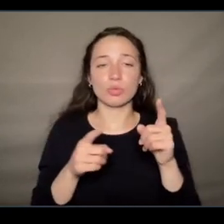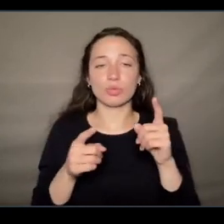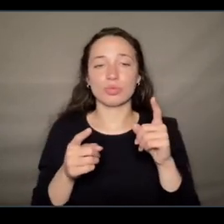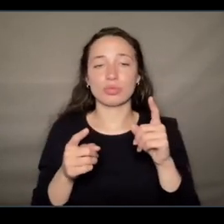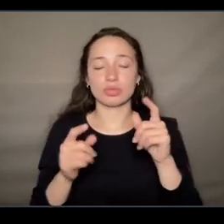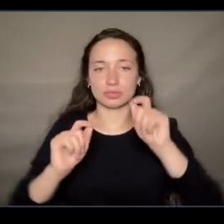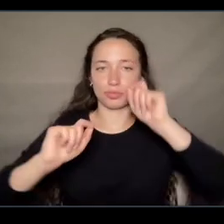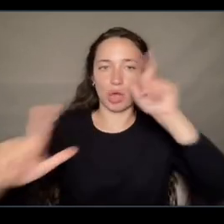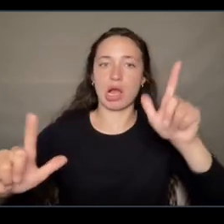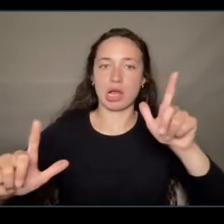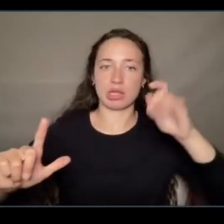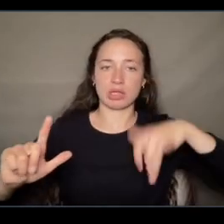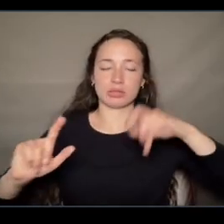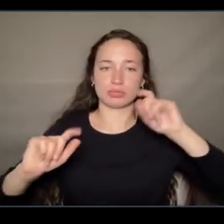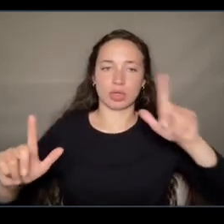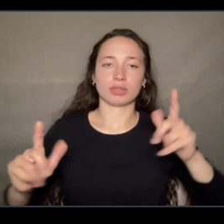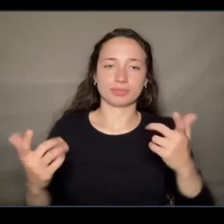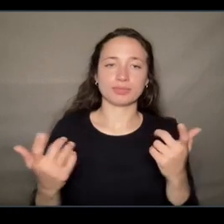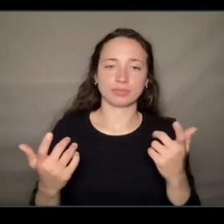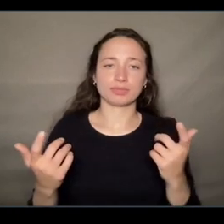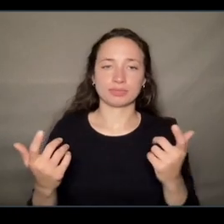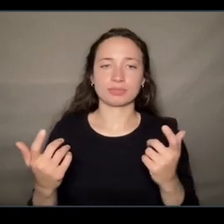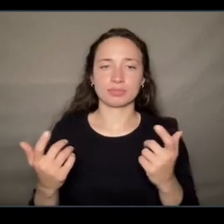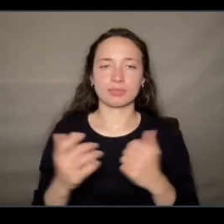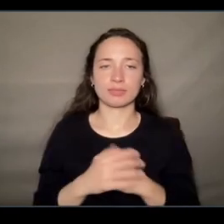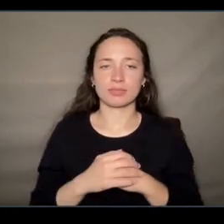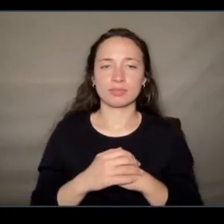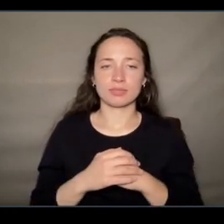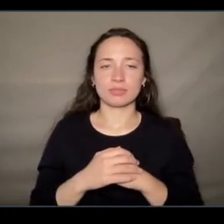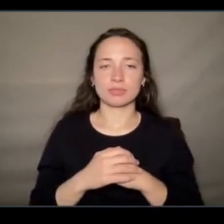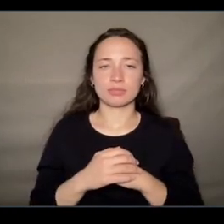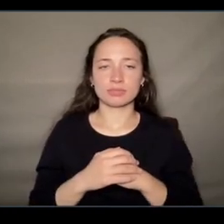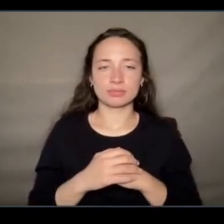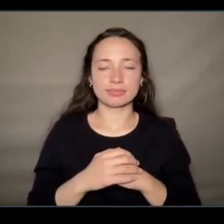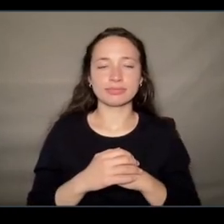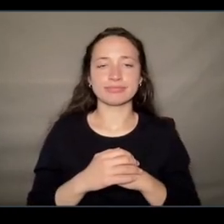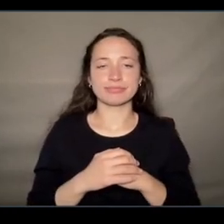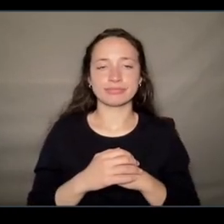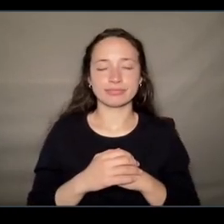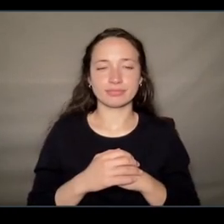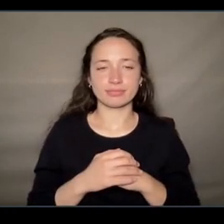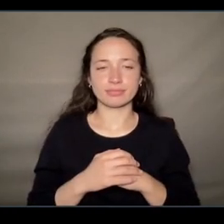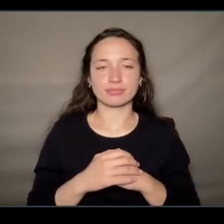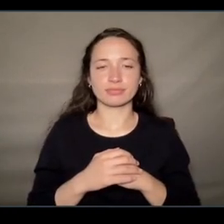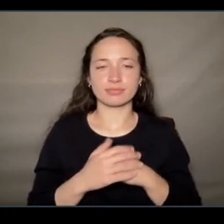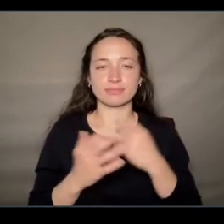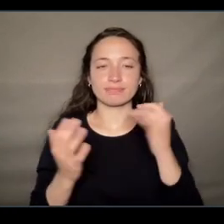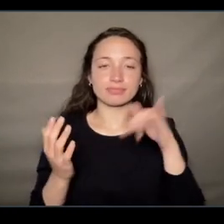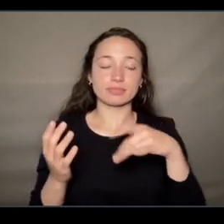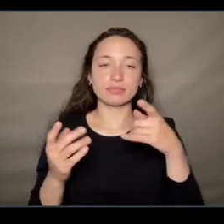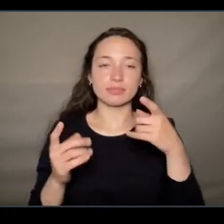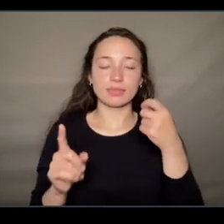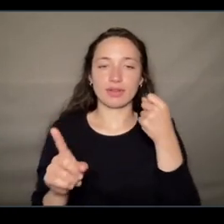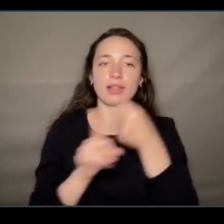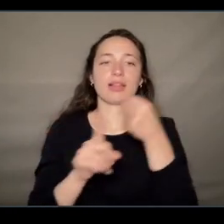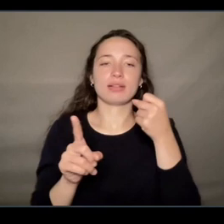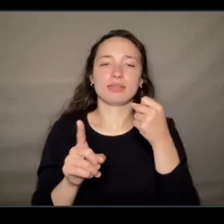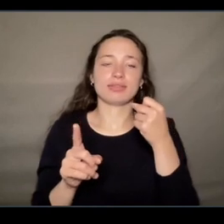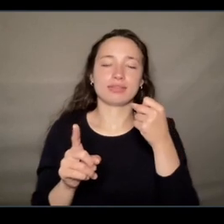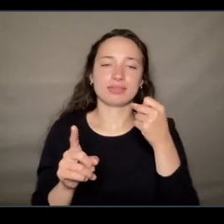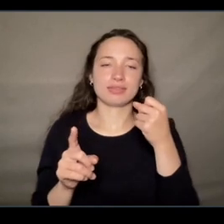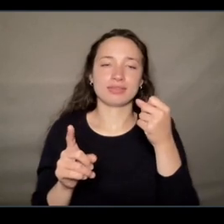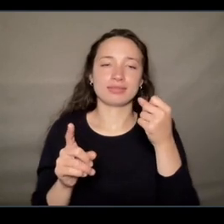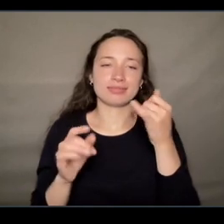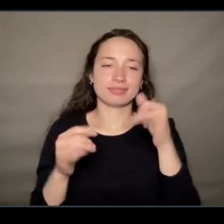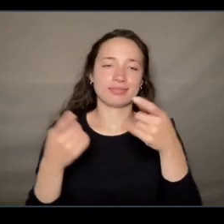Yes, that I think, and also the element of surprise. And I think that's where coincidence also comes